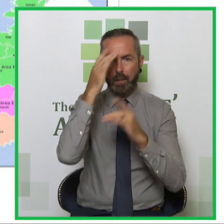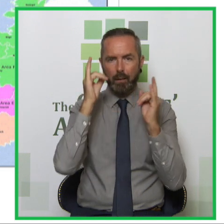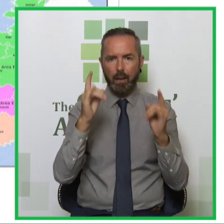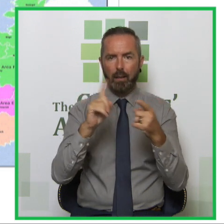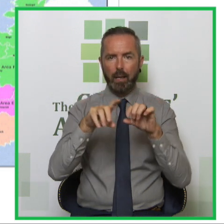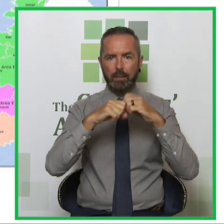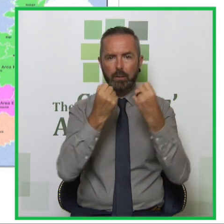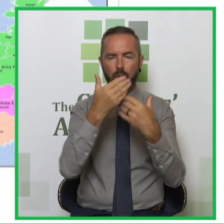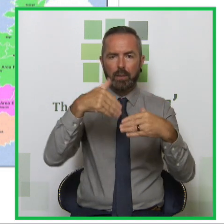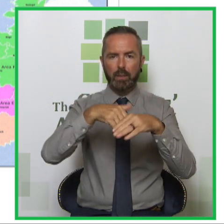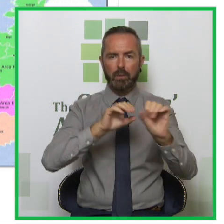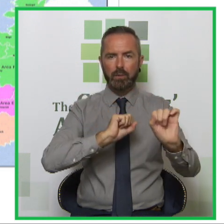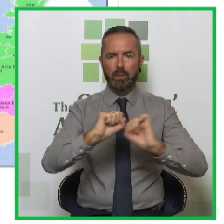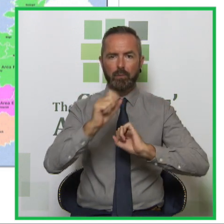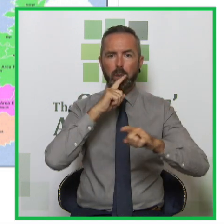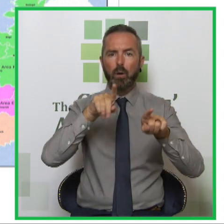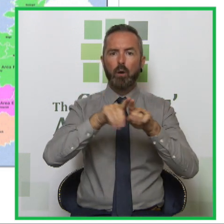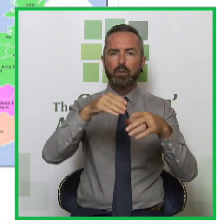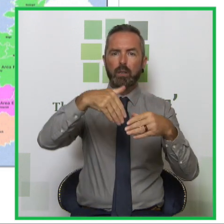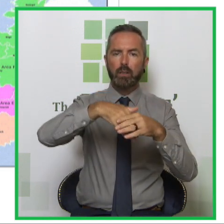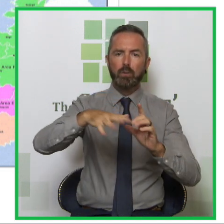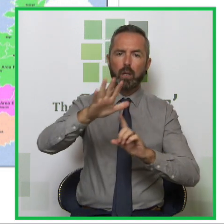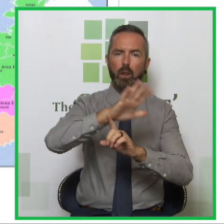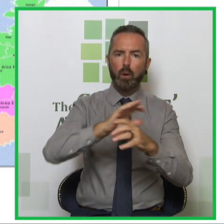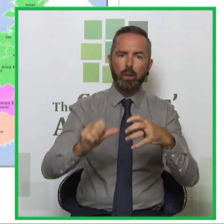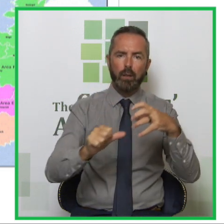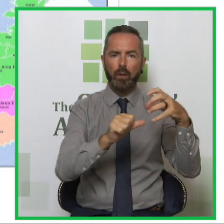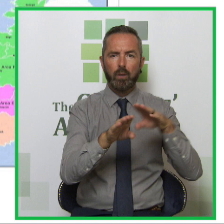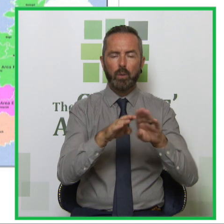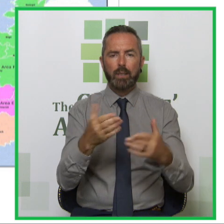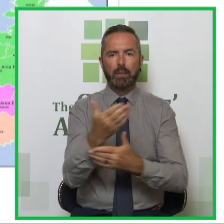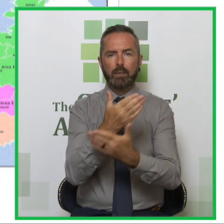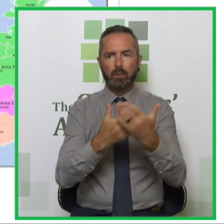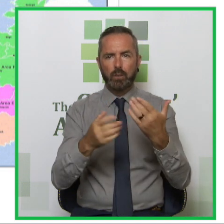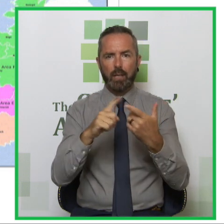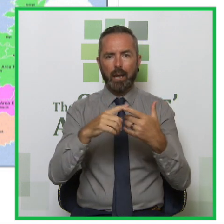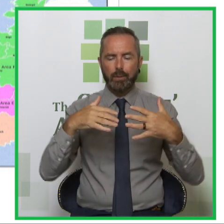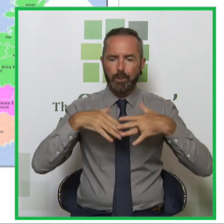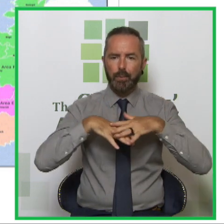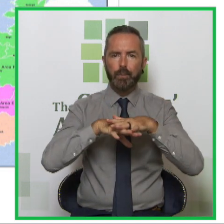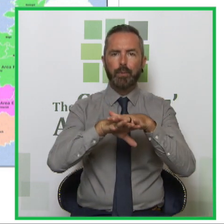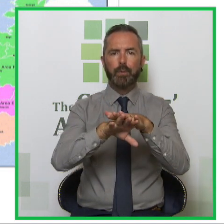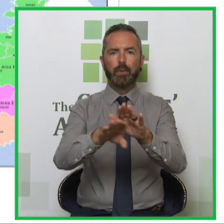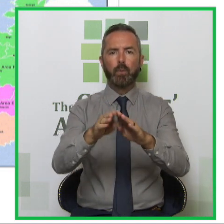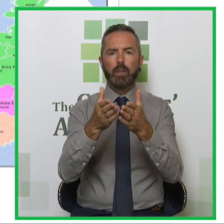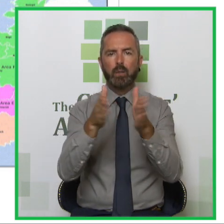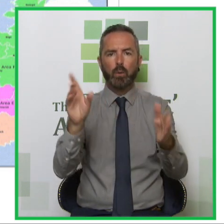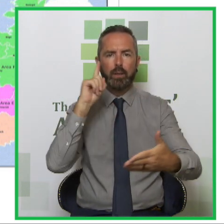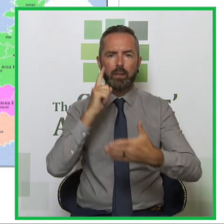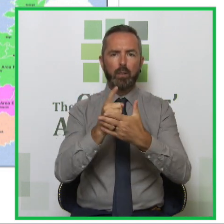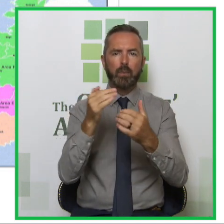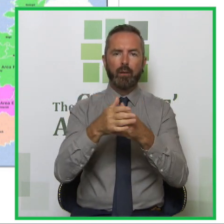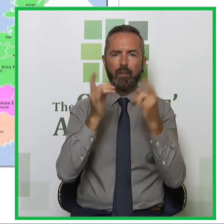inclusion services, but also including local authorities in the discussion and the seamless integration into the wider determinants of